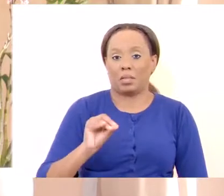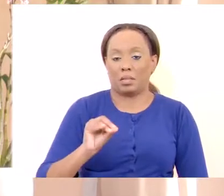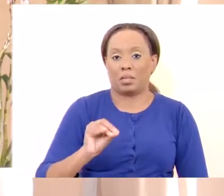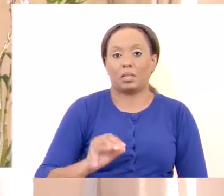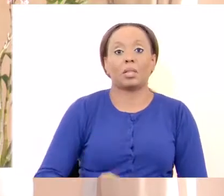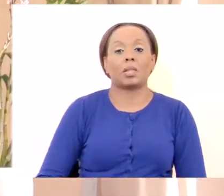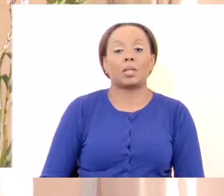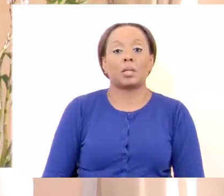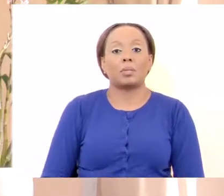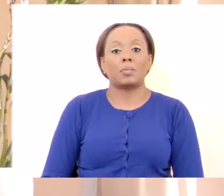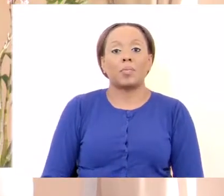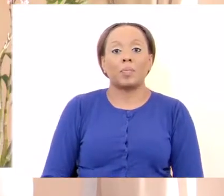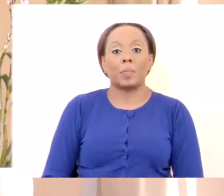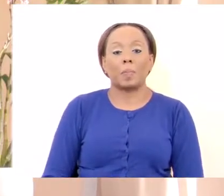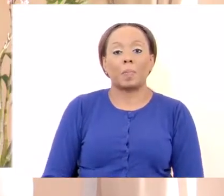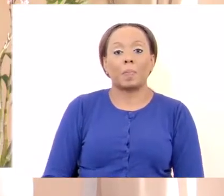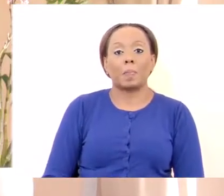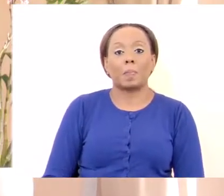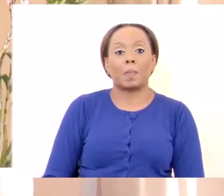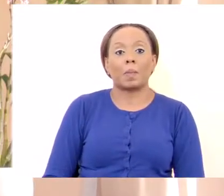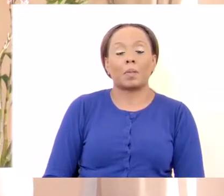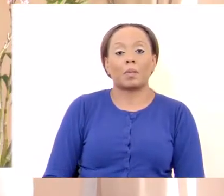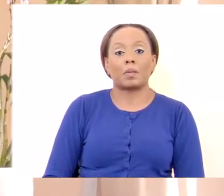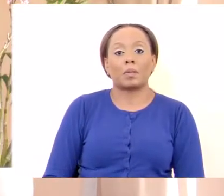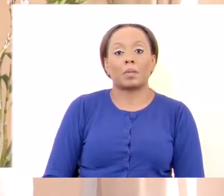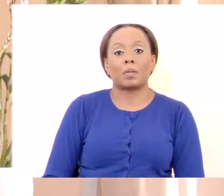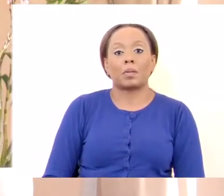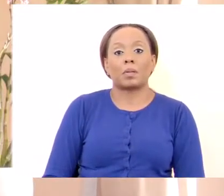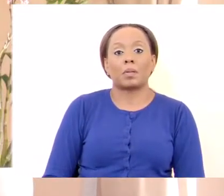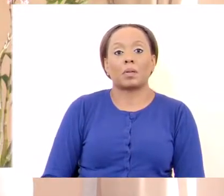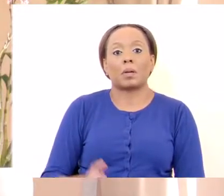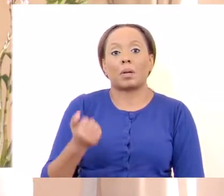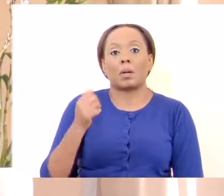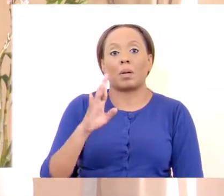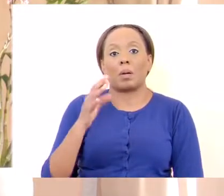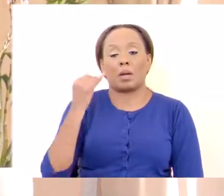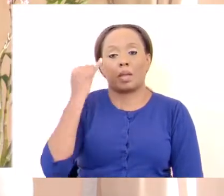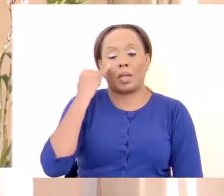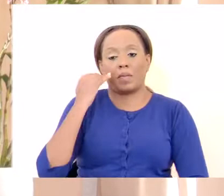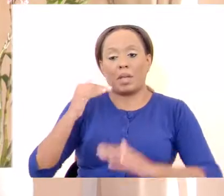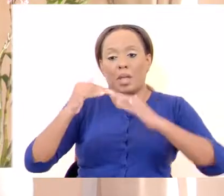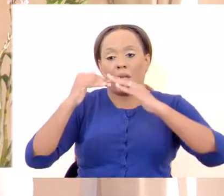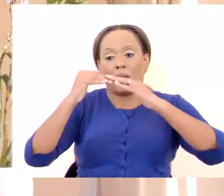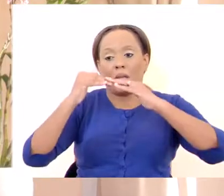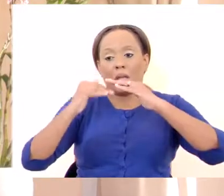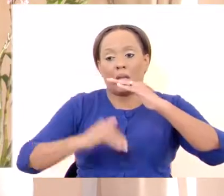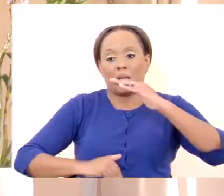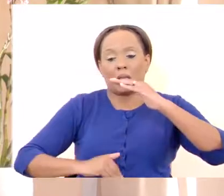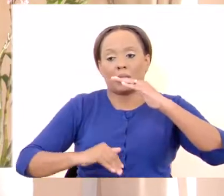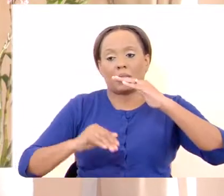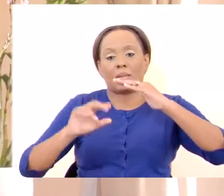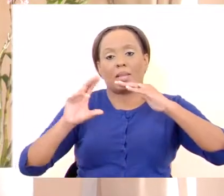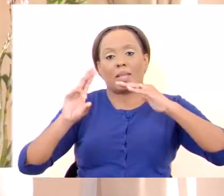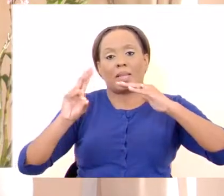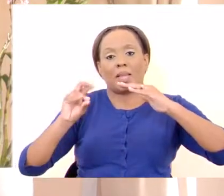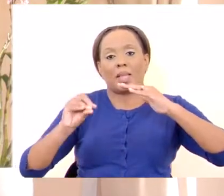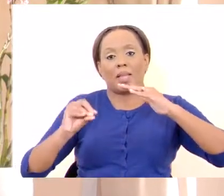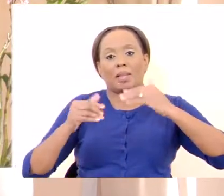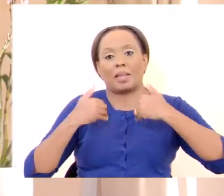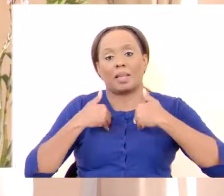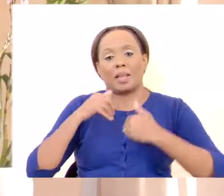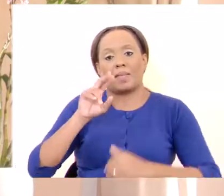persons who are below 70 and who have and over 16 and who have